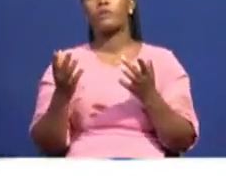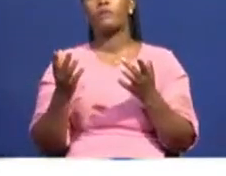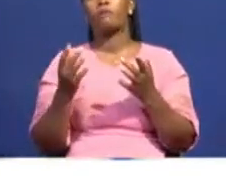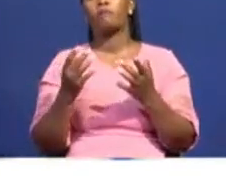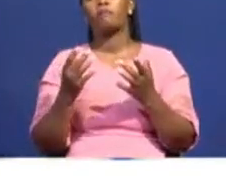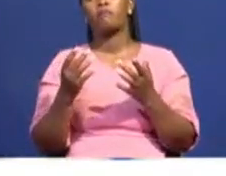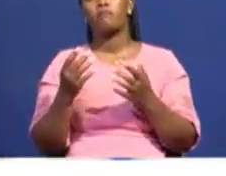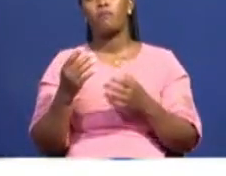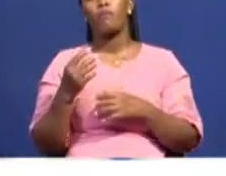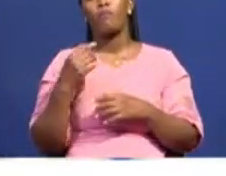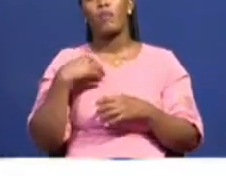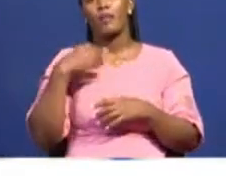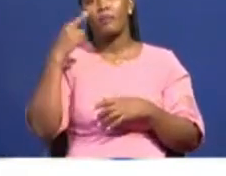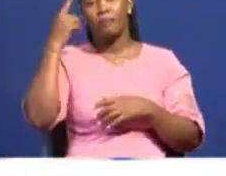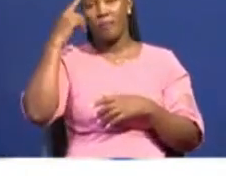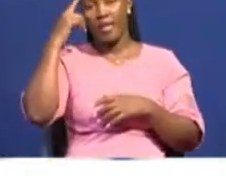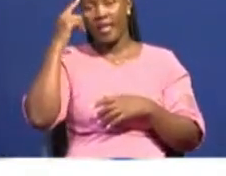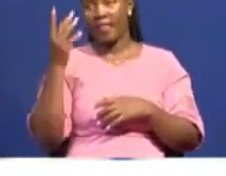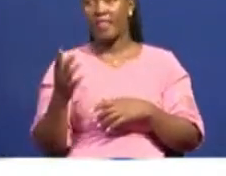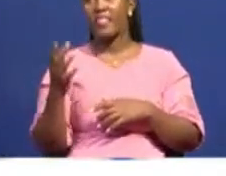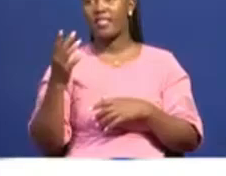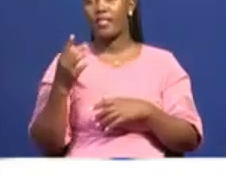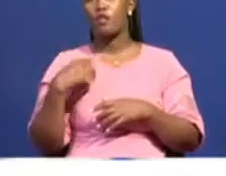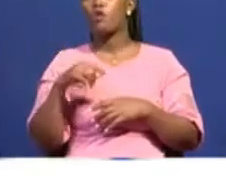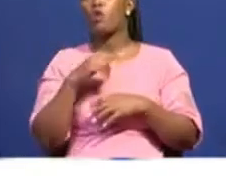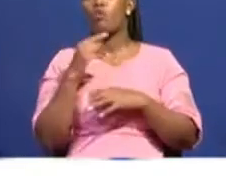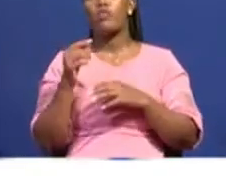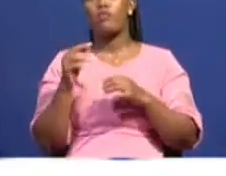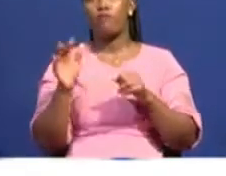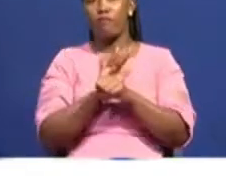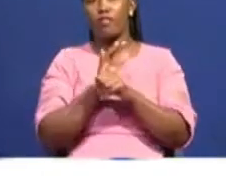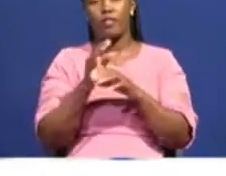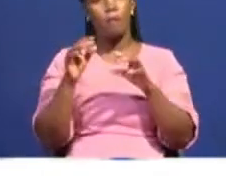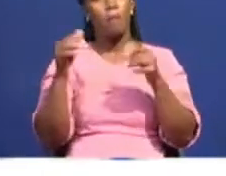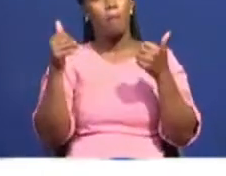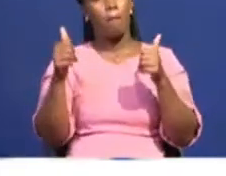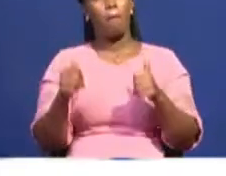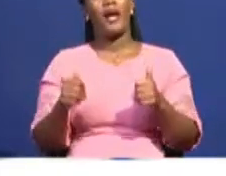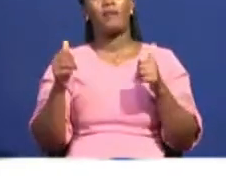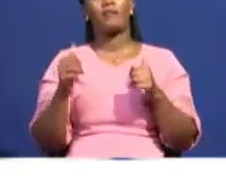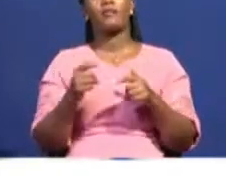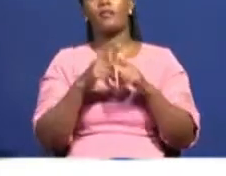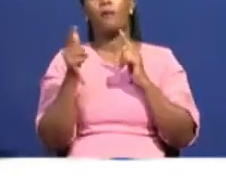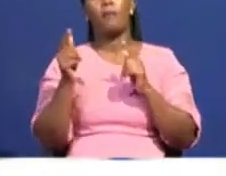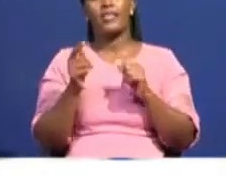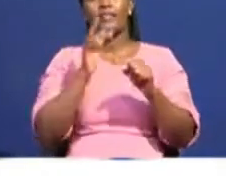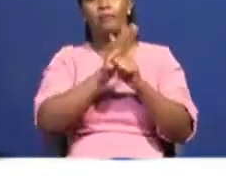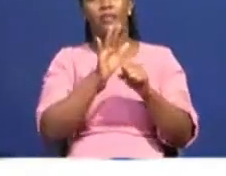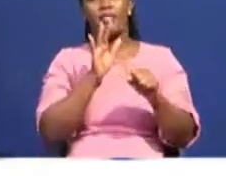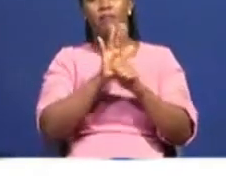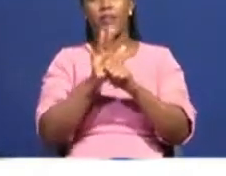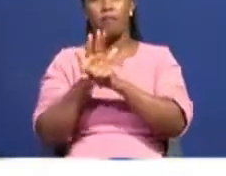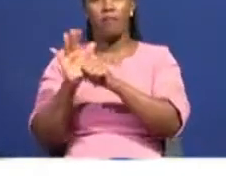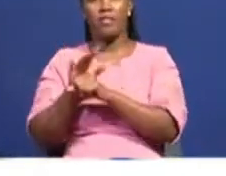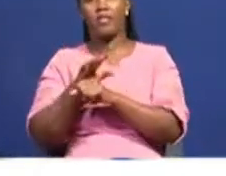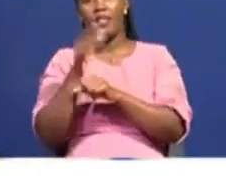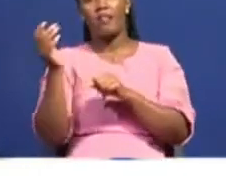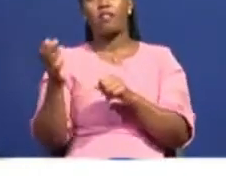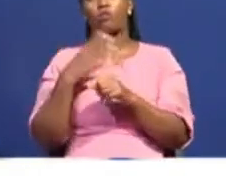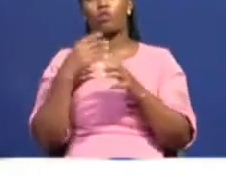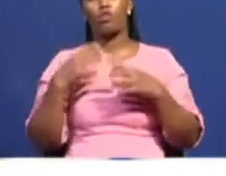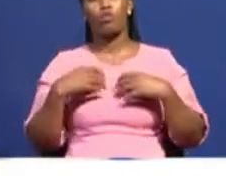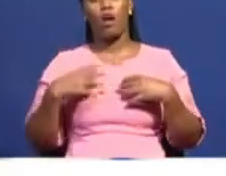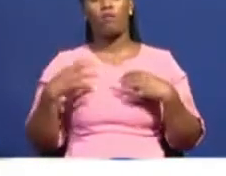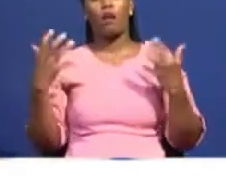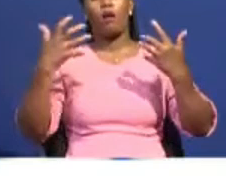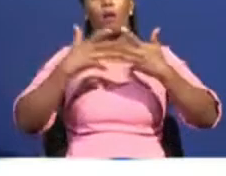that, I think we're not doing enough in the sense that there's barely any effort that's been put to make it a multi-stakeholder problem,